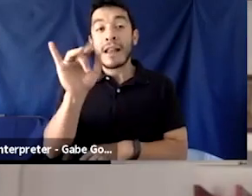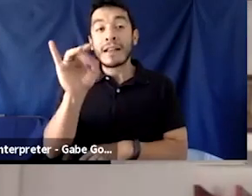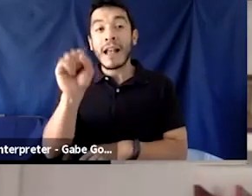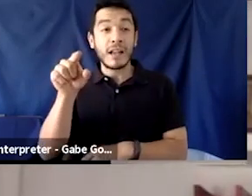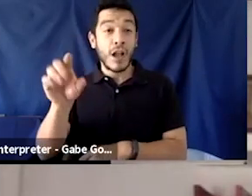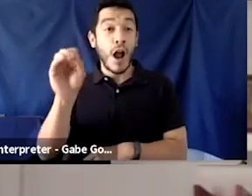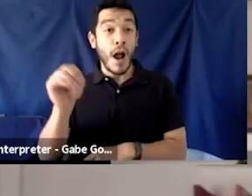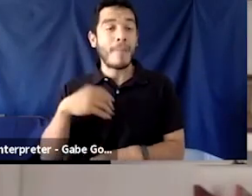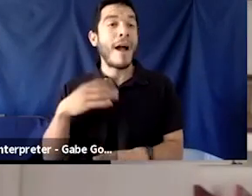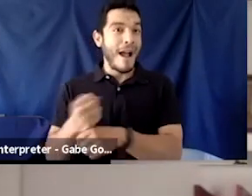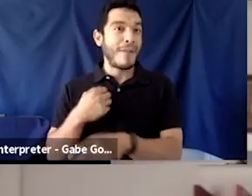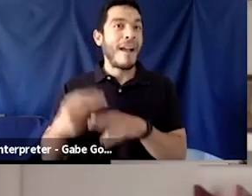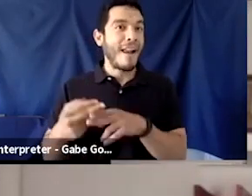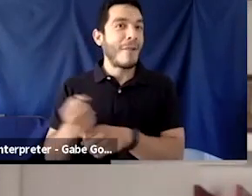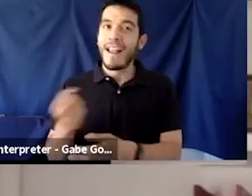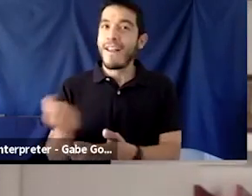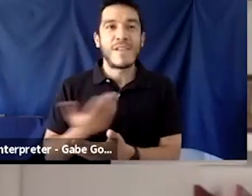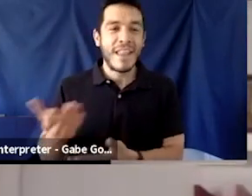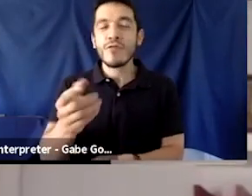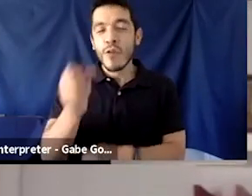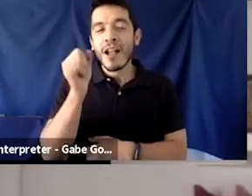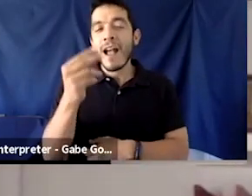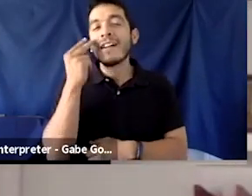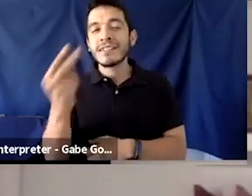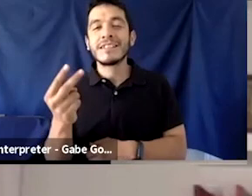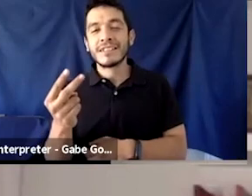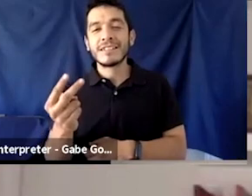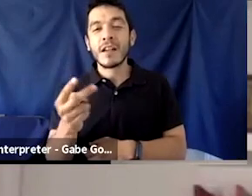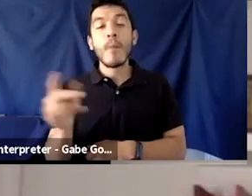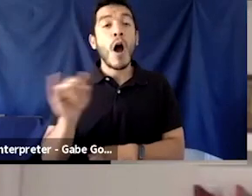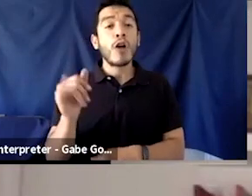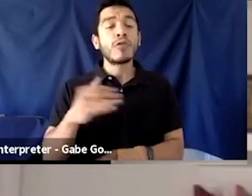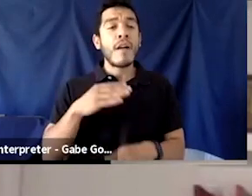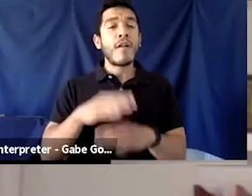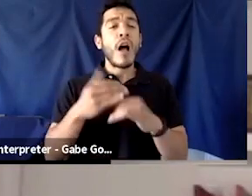got the domain, we got everything, so you can see. And but we also have a website called